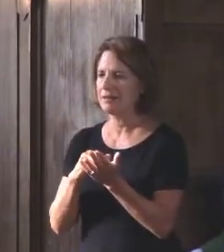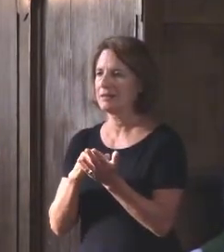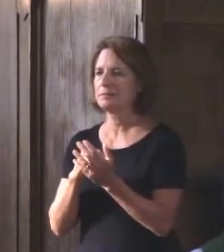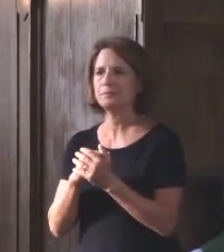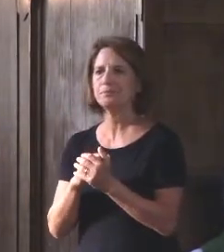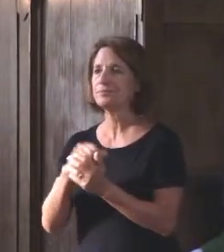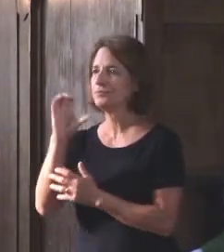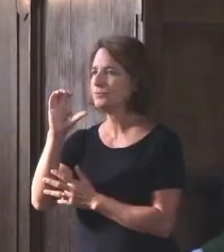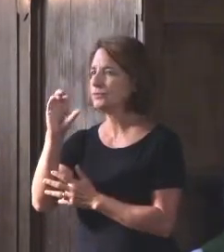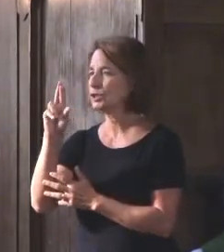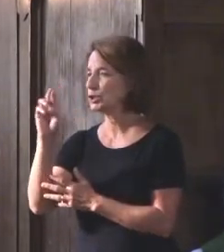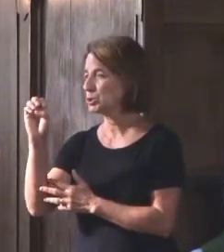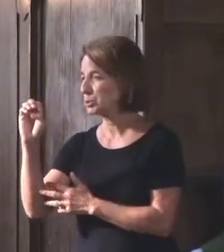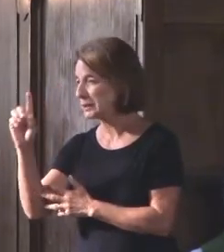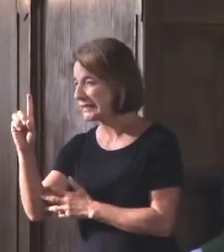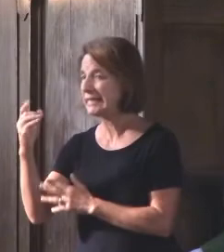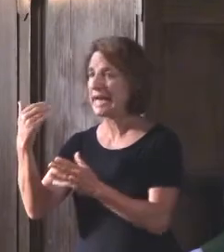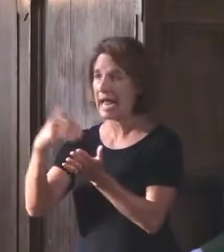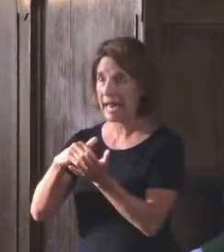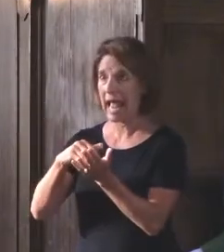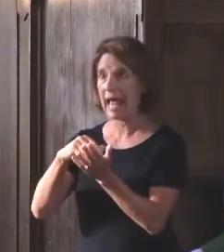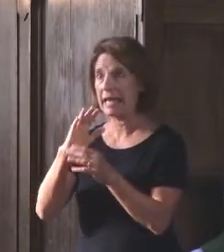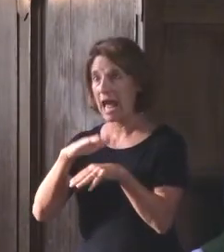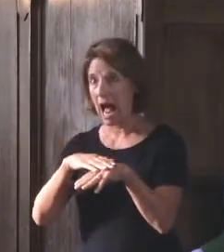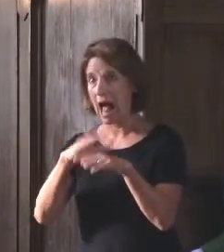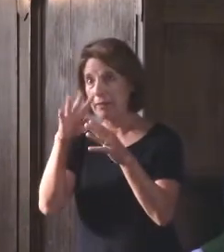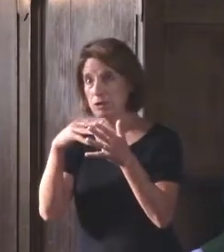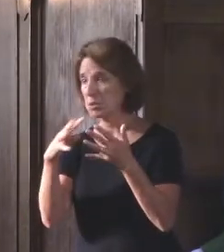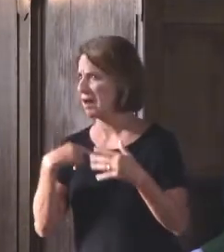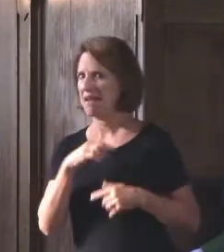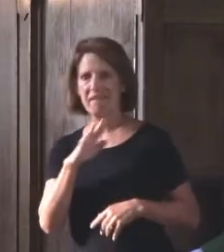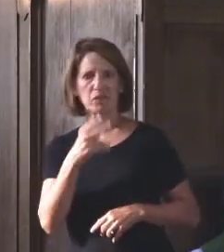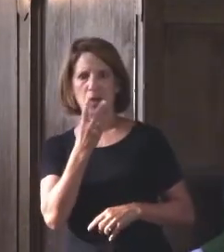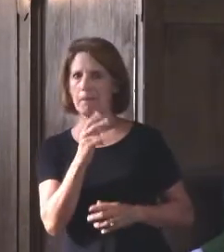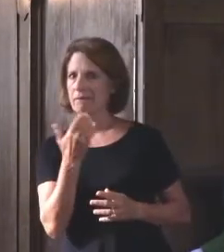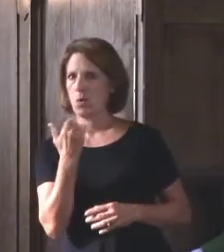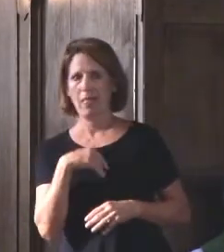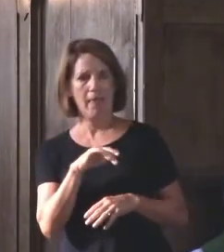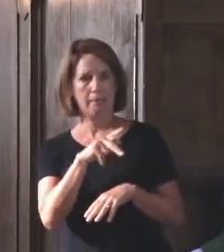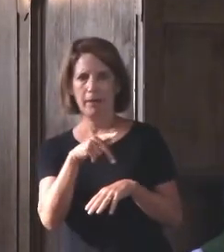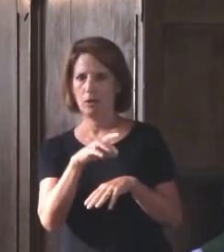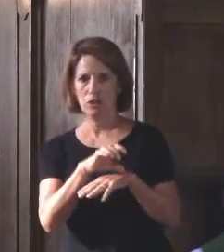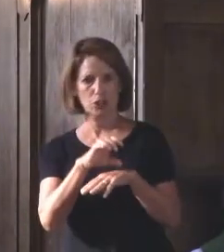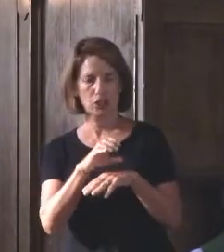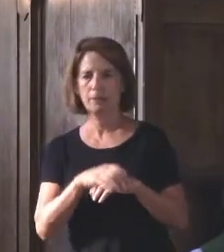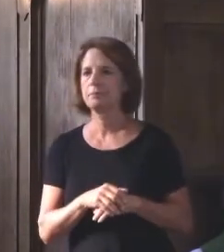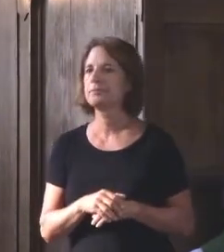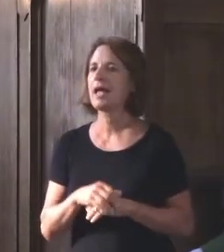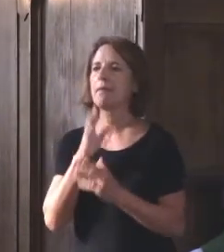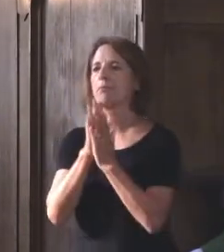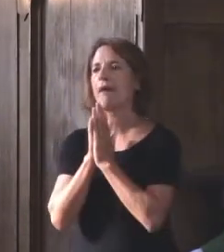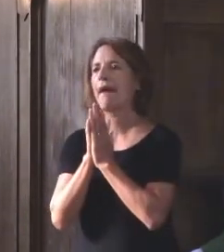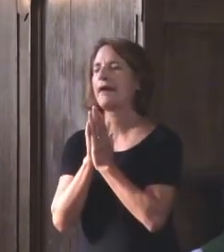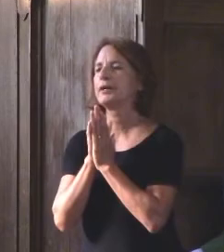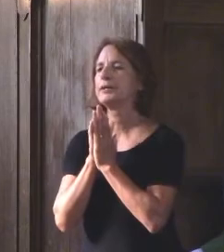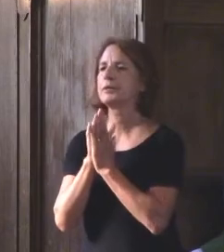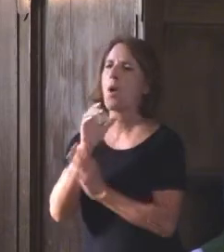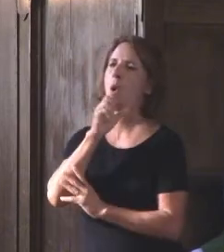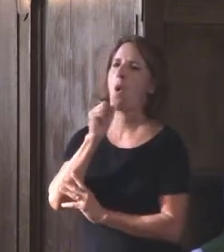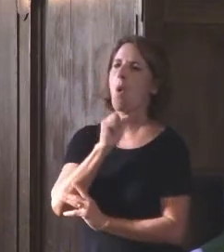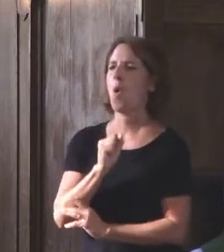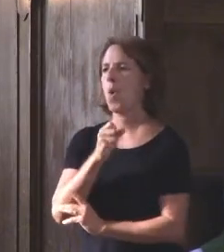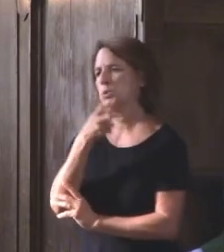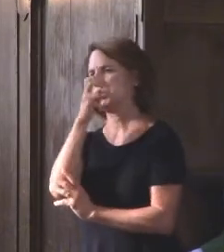up on the screen. Never seen it before in this parish. And the prayers were back to the old,